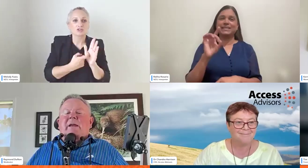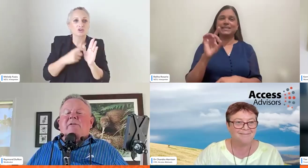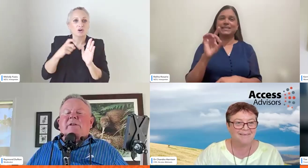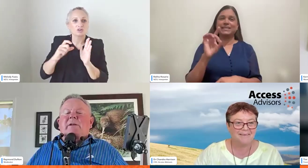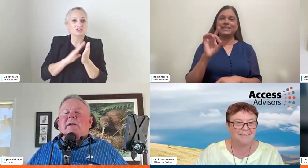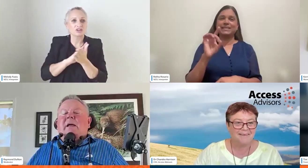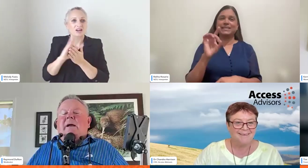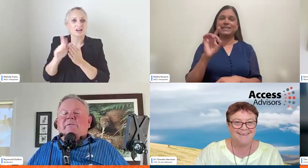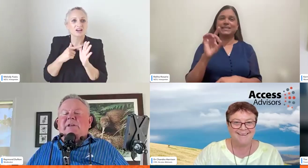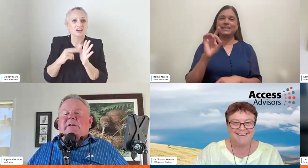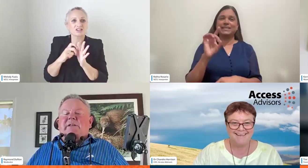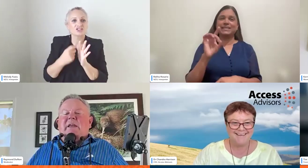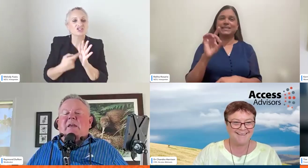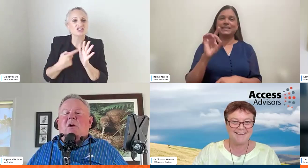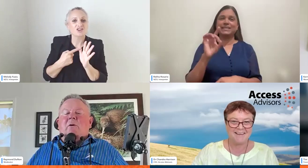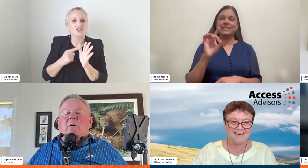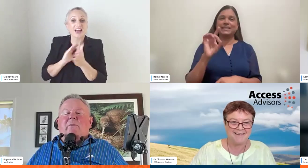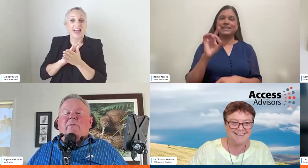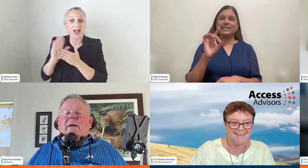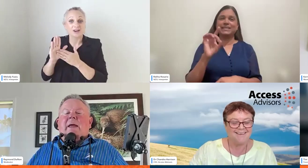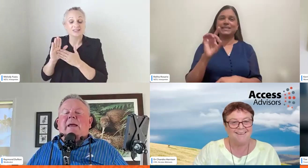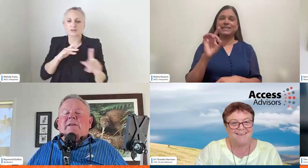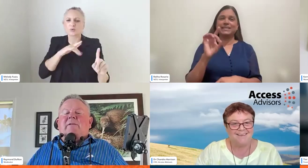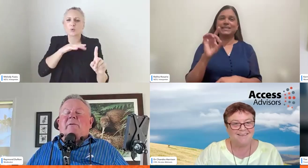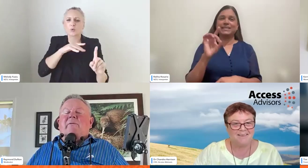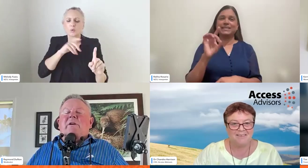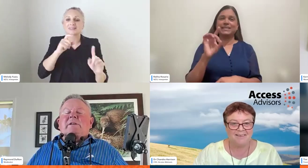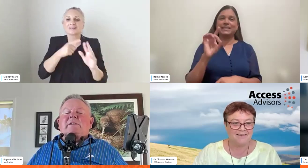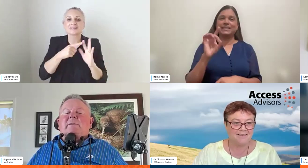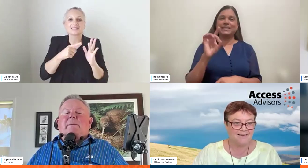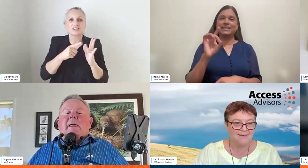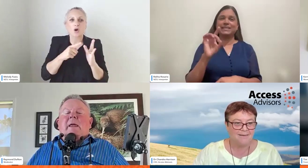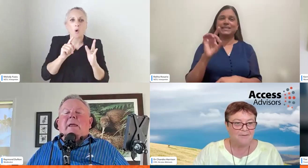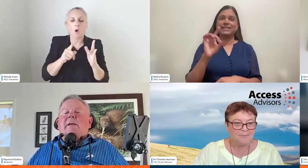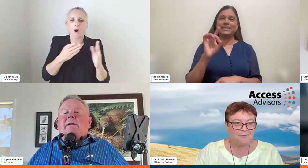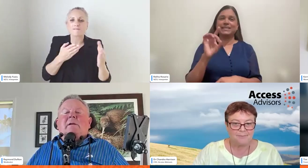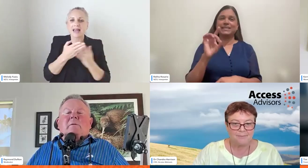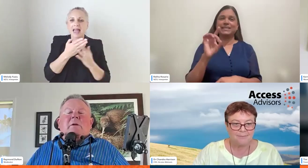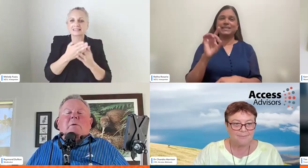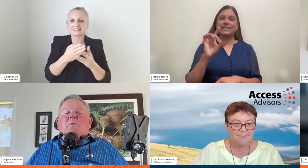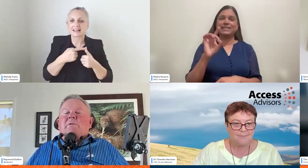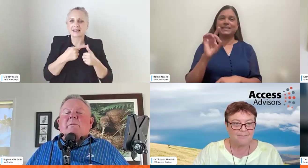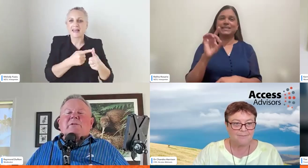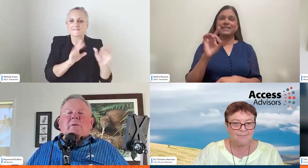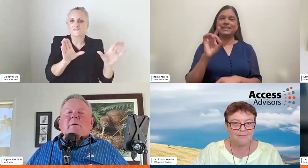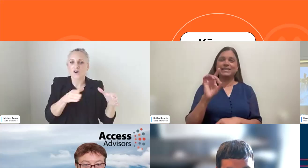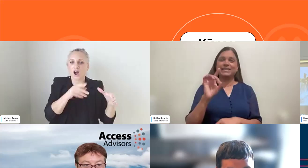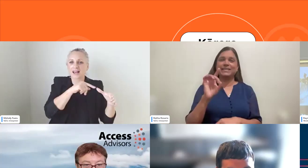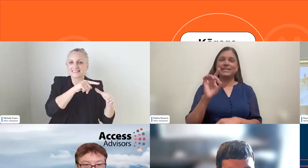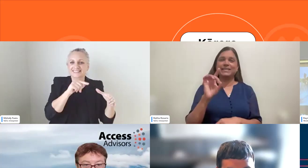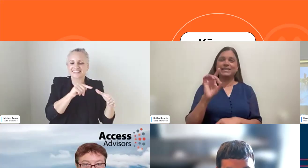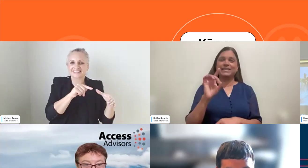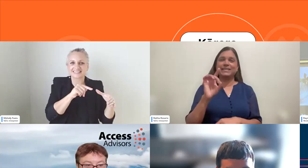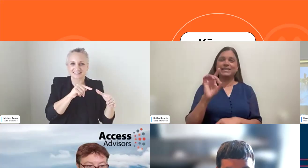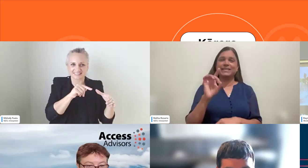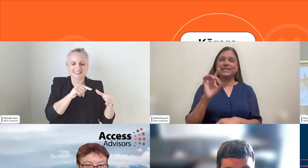Surinder Harrison. She's the CEO of Access Advisors. And what's the best way? The person want to